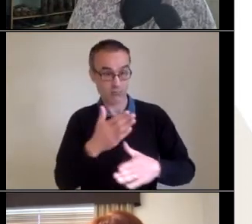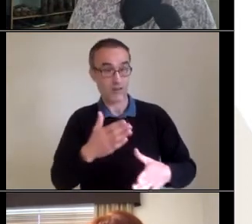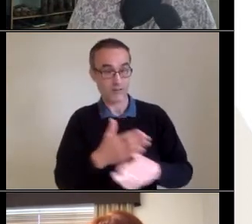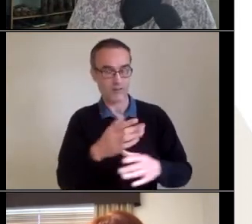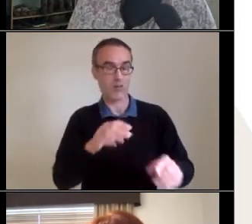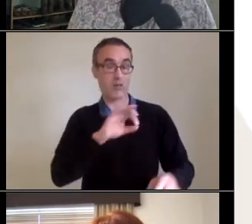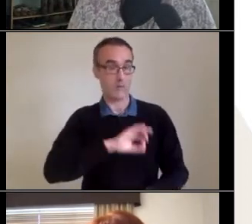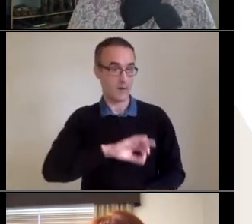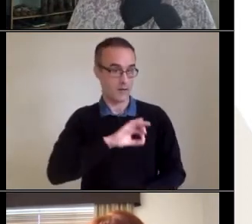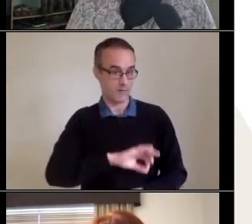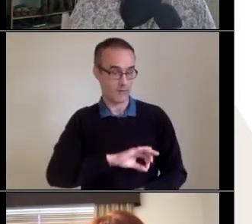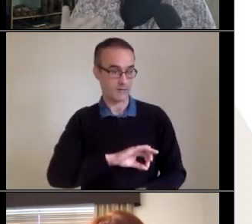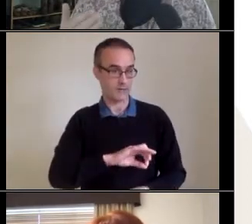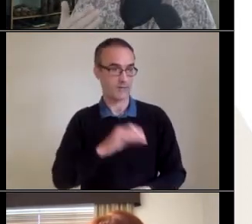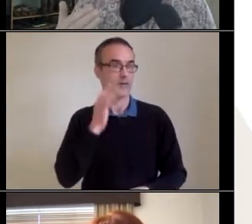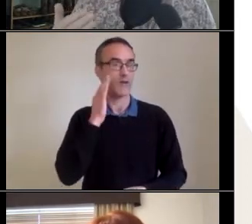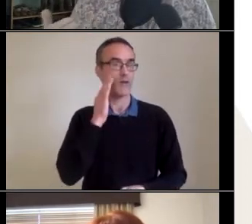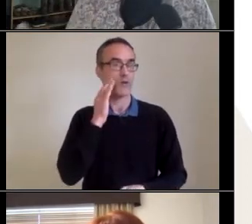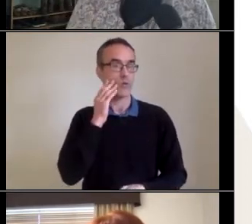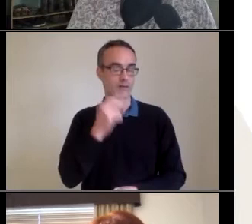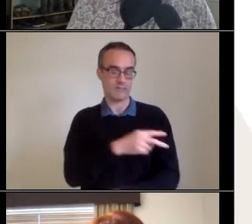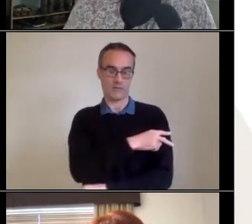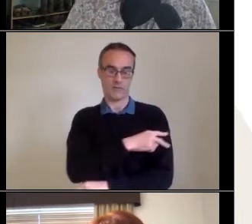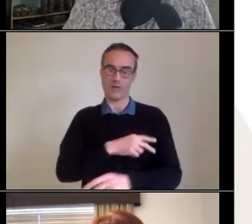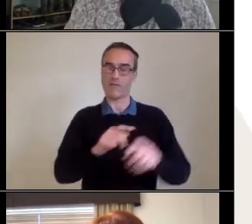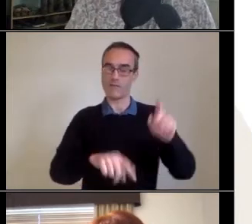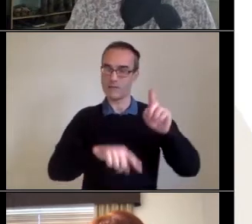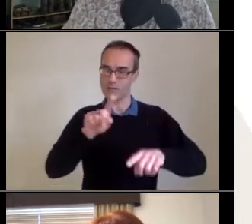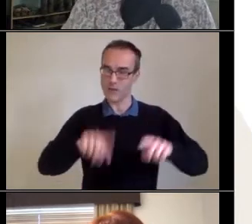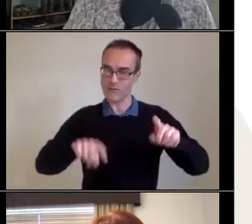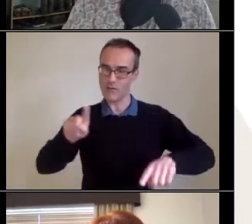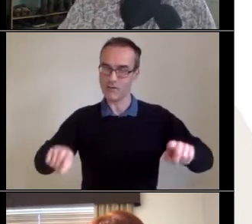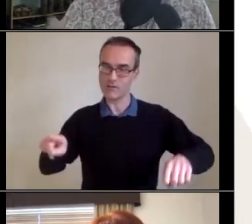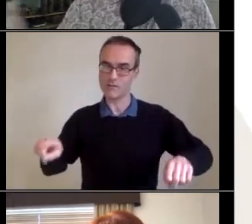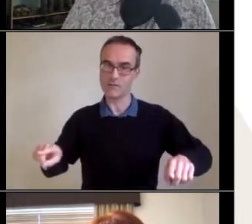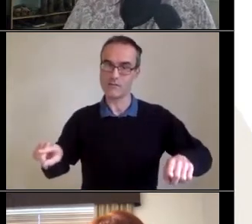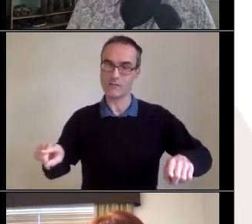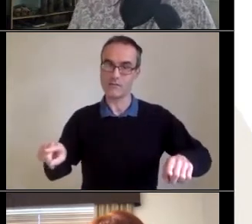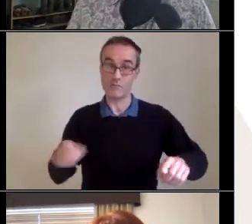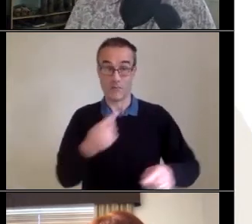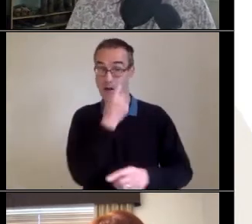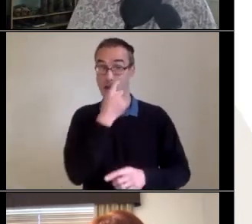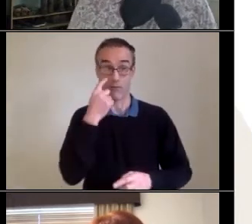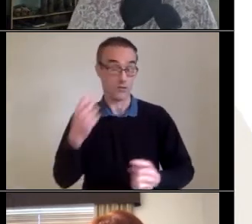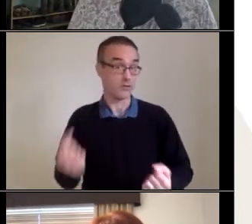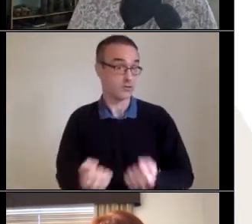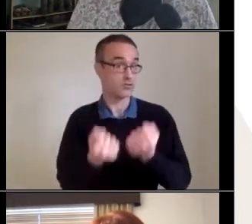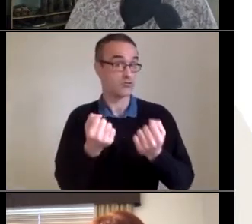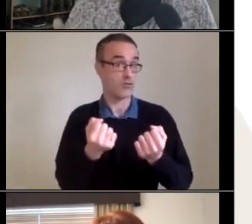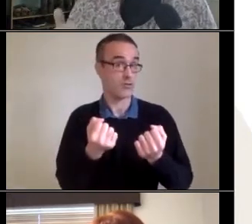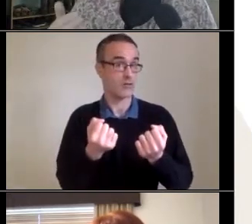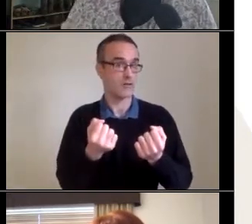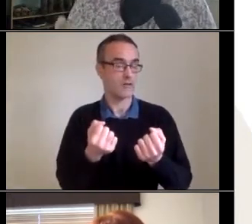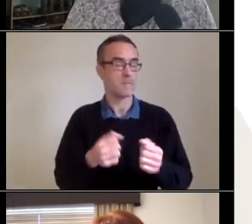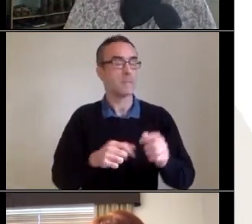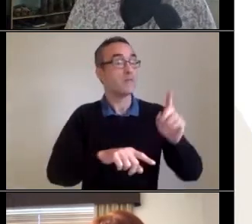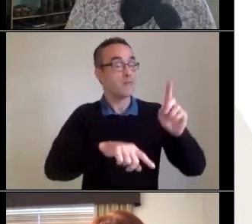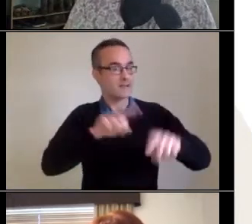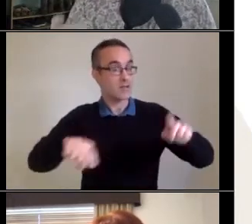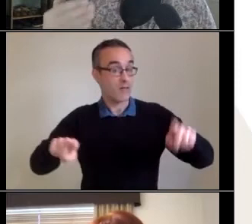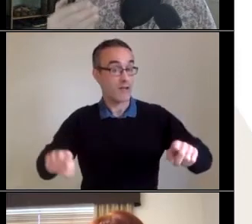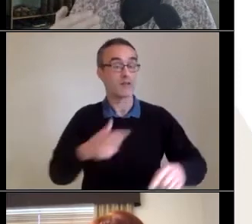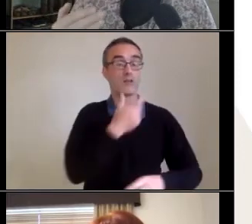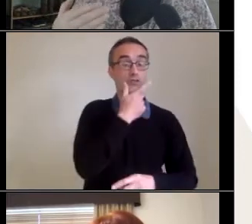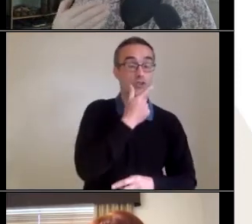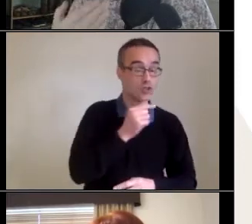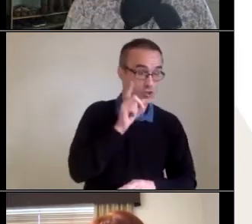a more diverse workforce, to having and that's in terms of gender and every other aspect of diversity. And now we need